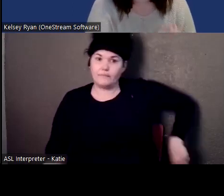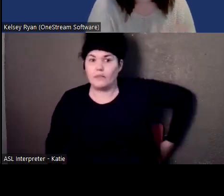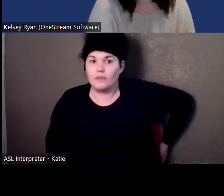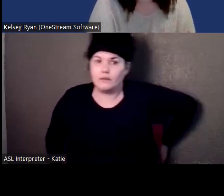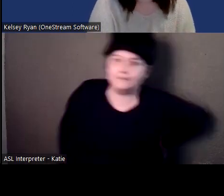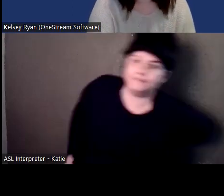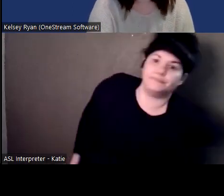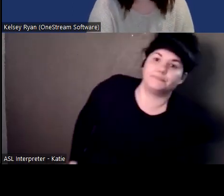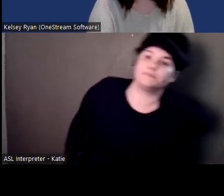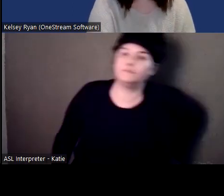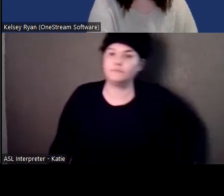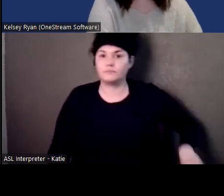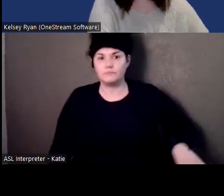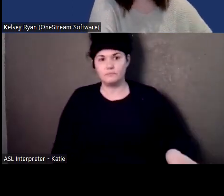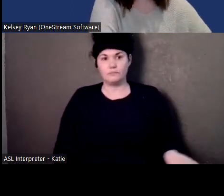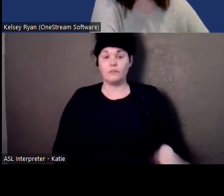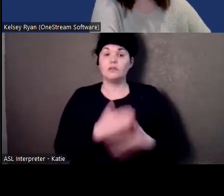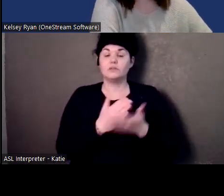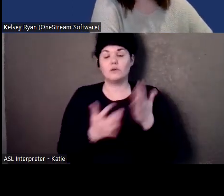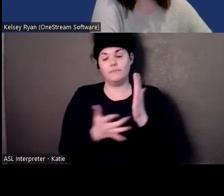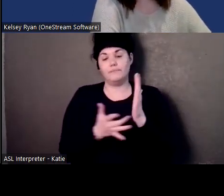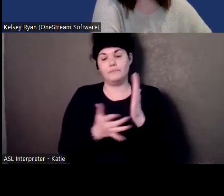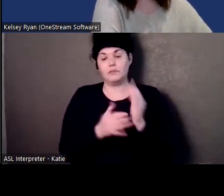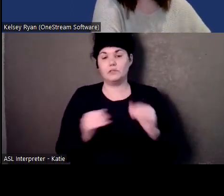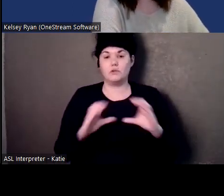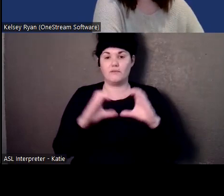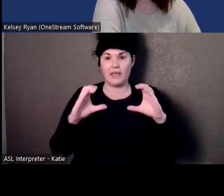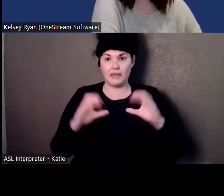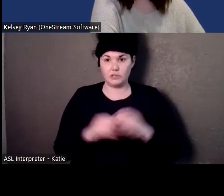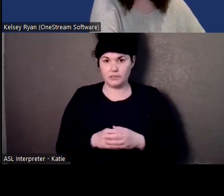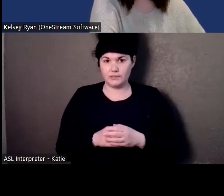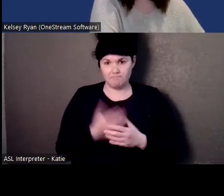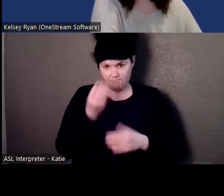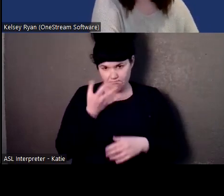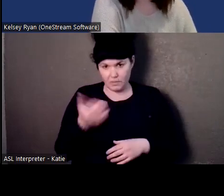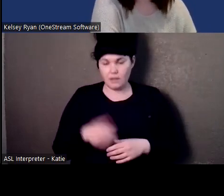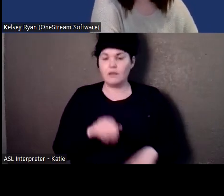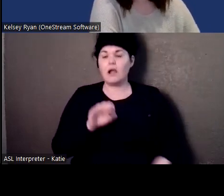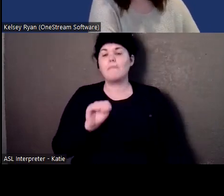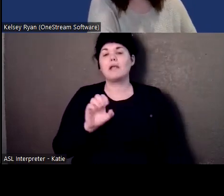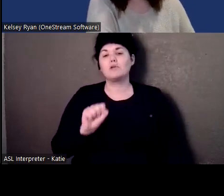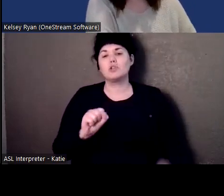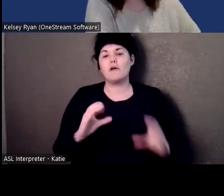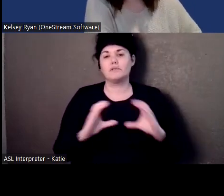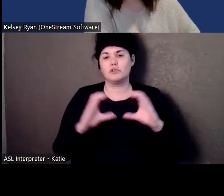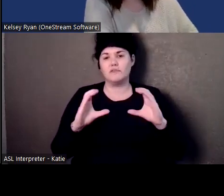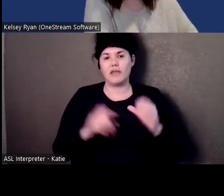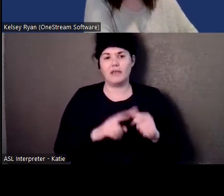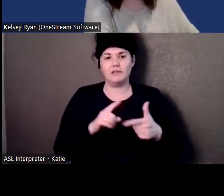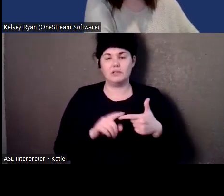So some of those technical certifications, just for awareness, are like Microsoft certifications,